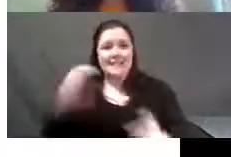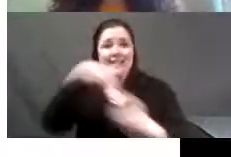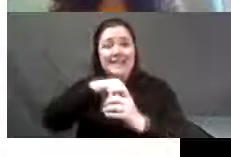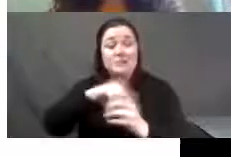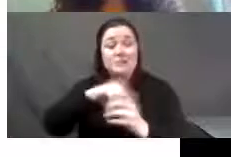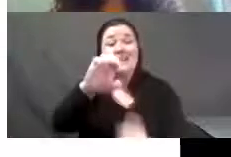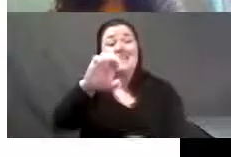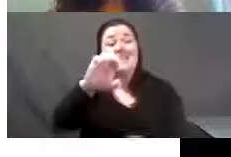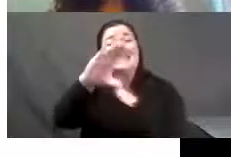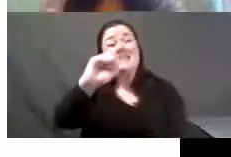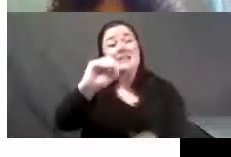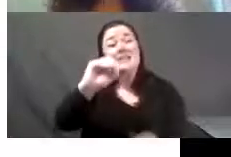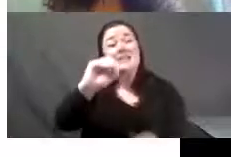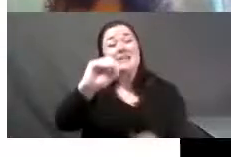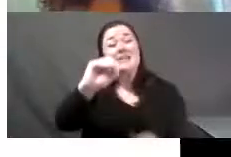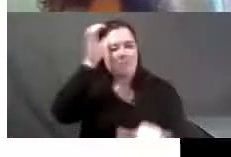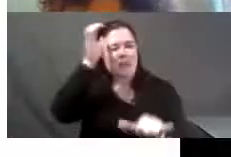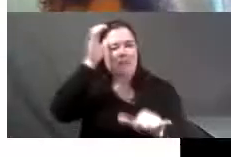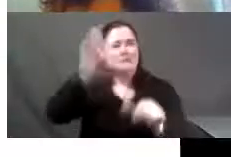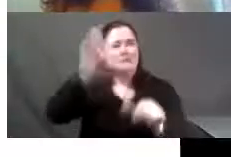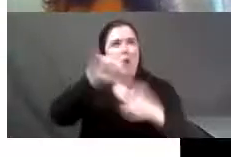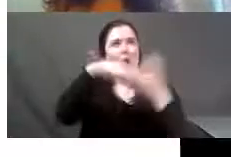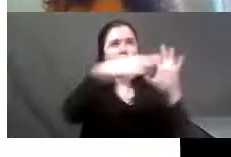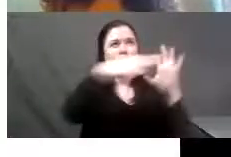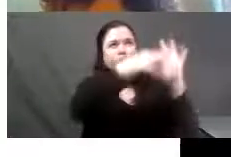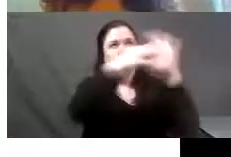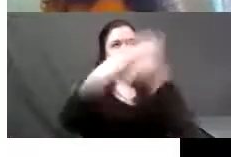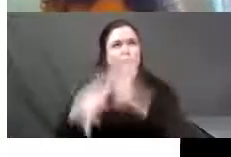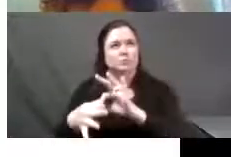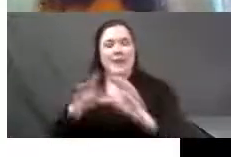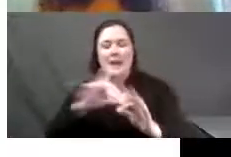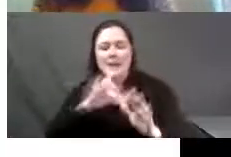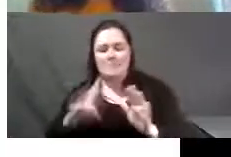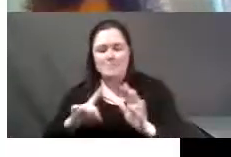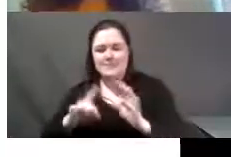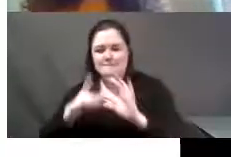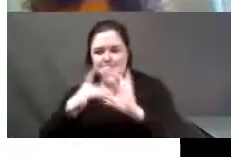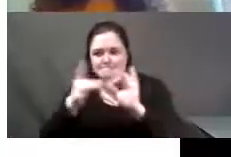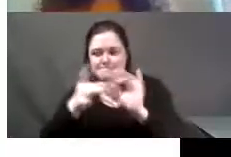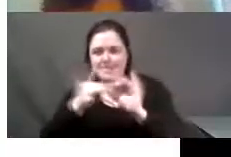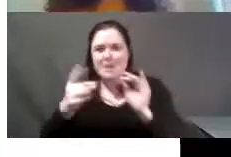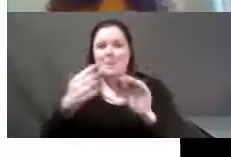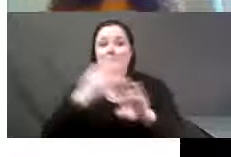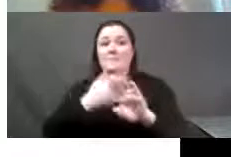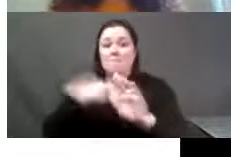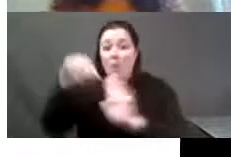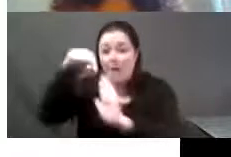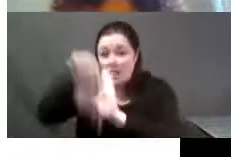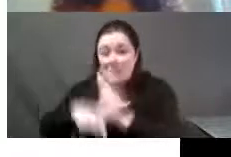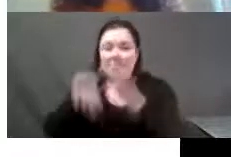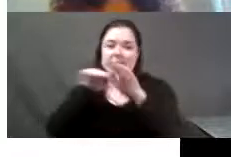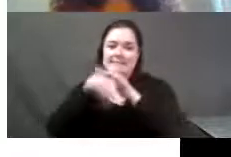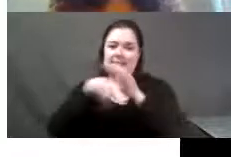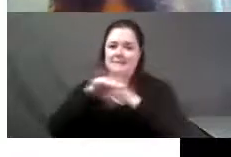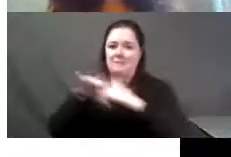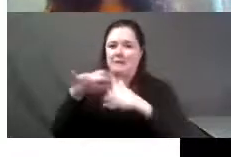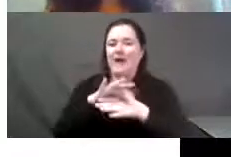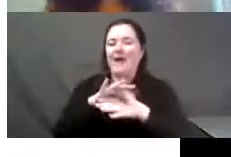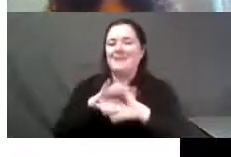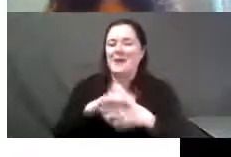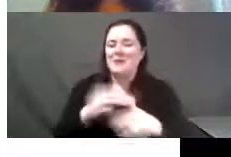and interconnected. And I'm building up to this before I get deep into the accessibility content, and you'll start to see